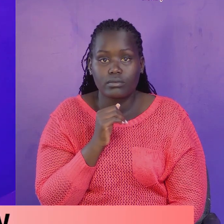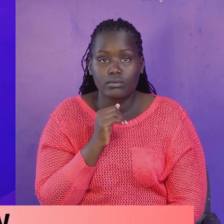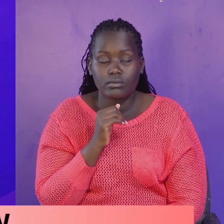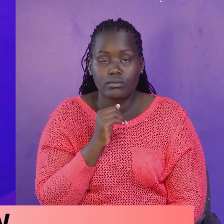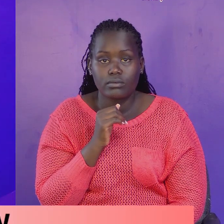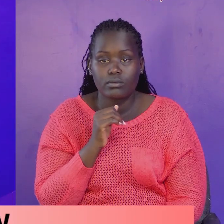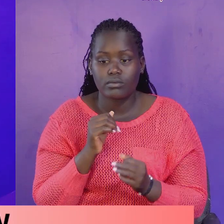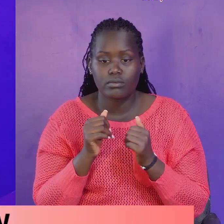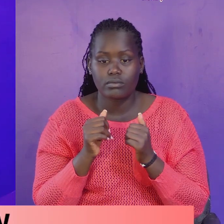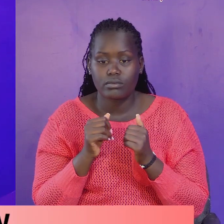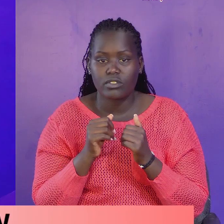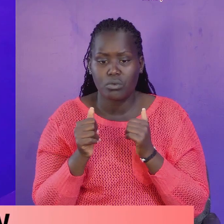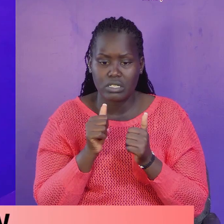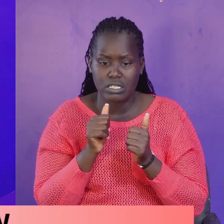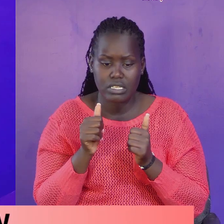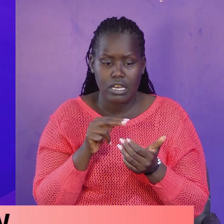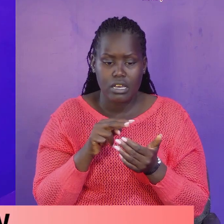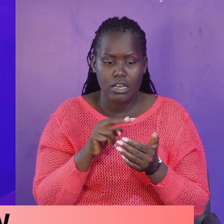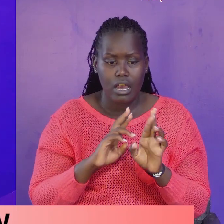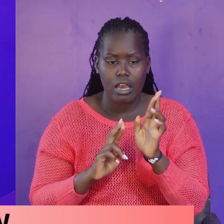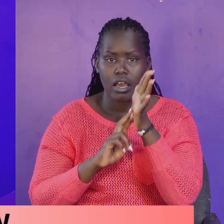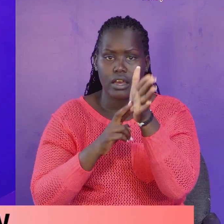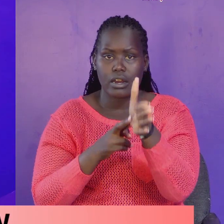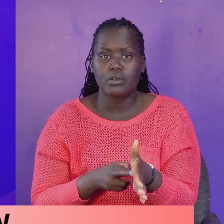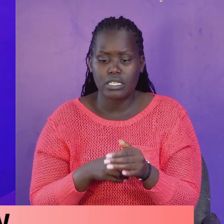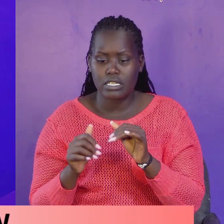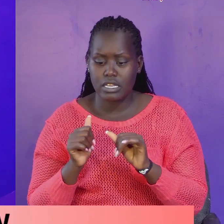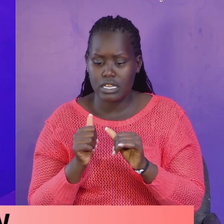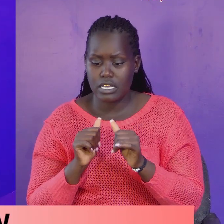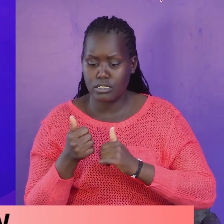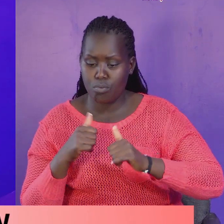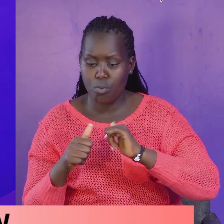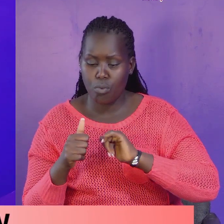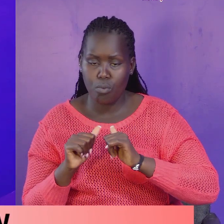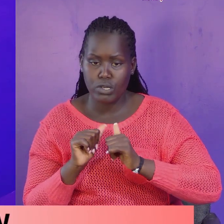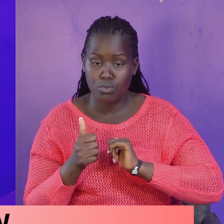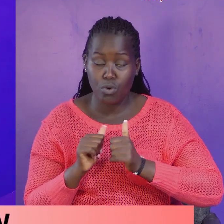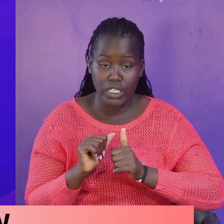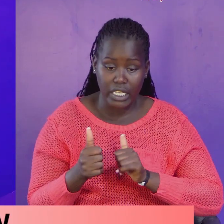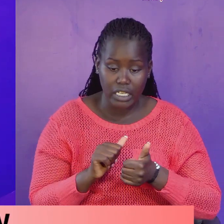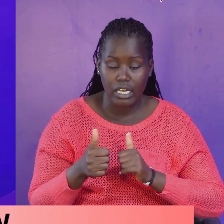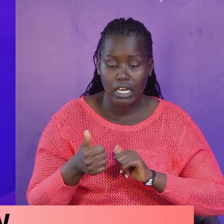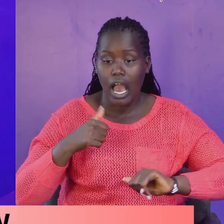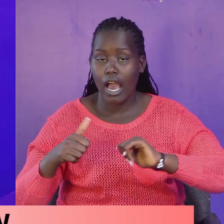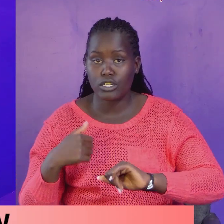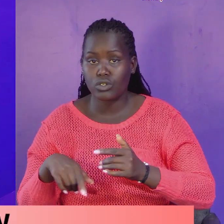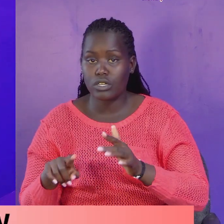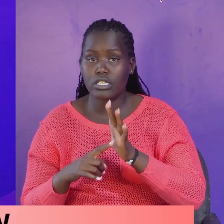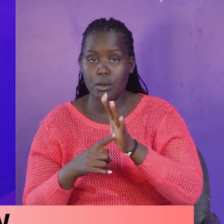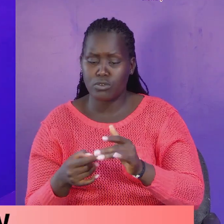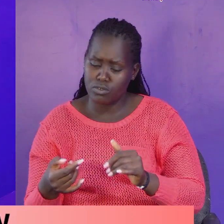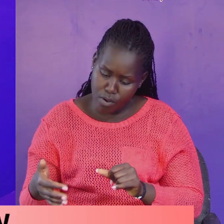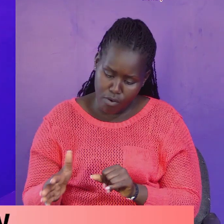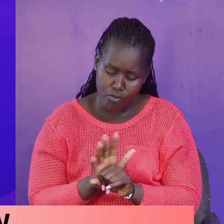is standing or is representing the sporting action in Kenya, especially the athletics, it was full